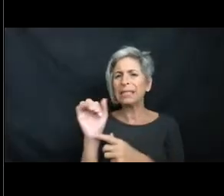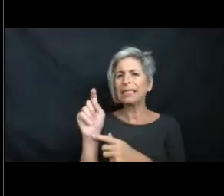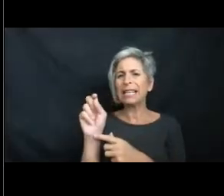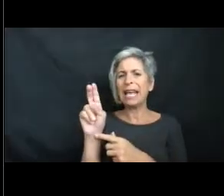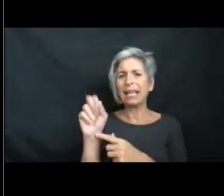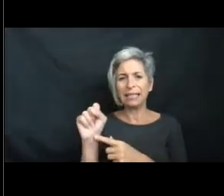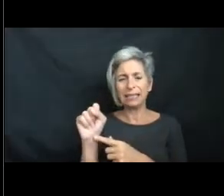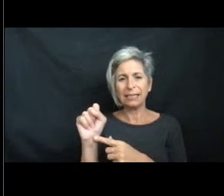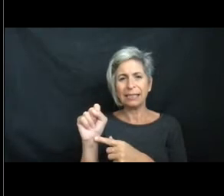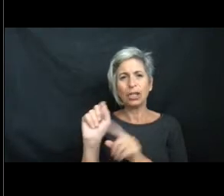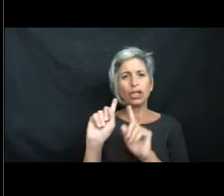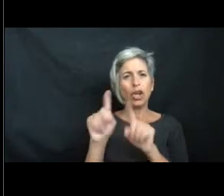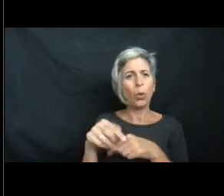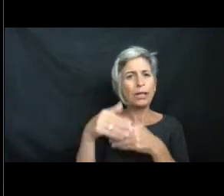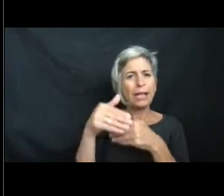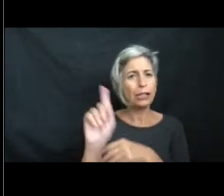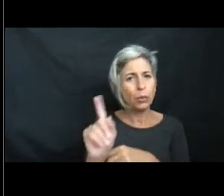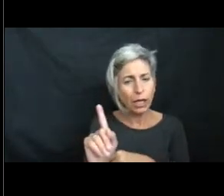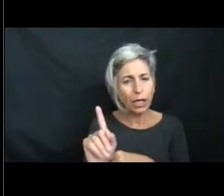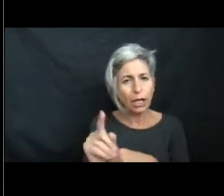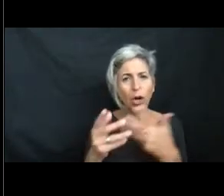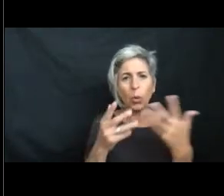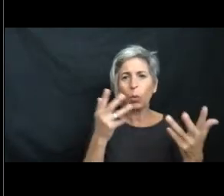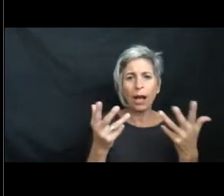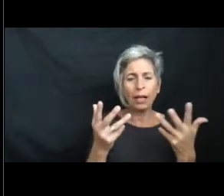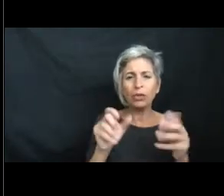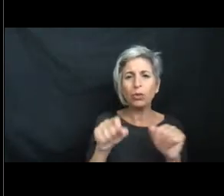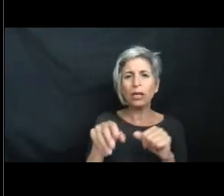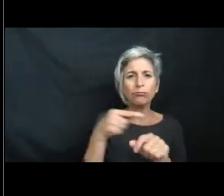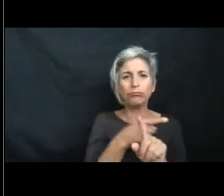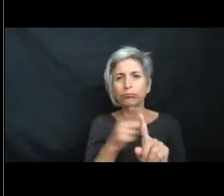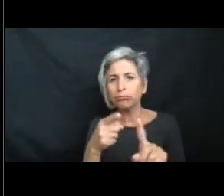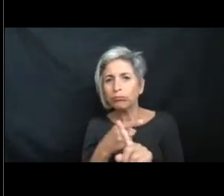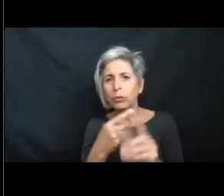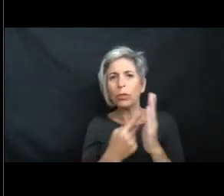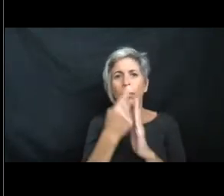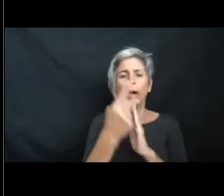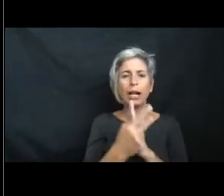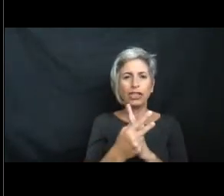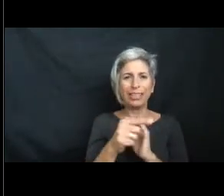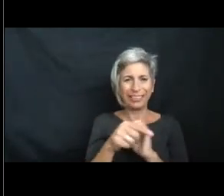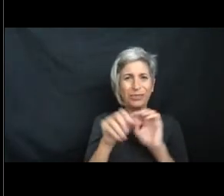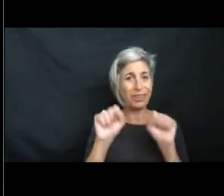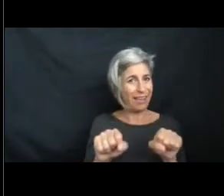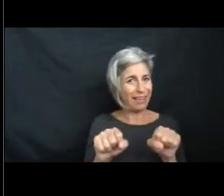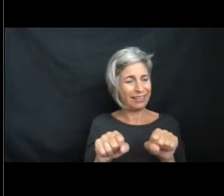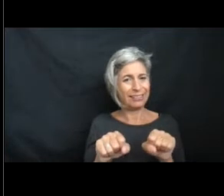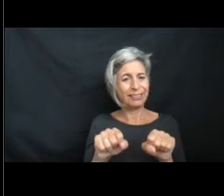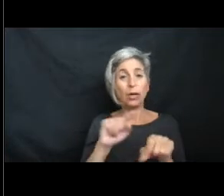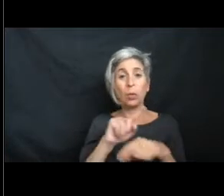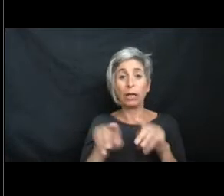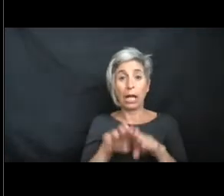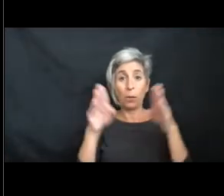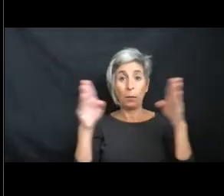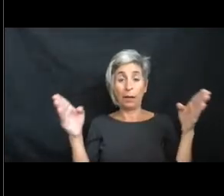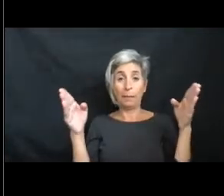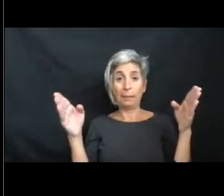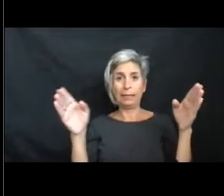navigate to any part of the project once you're here. So opening this up, there's